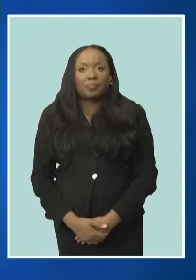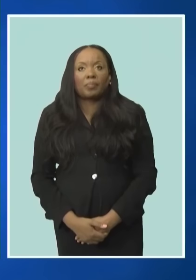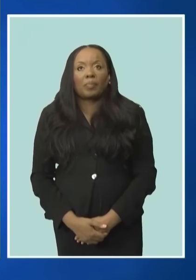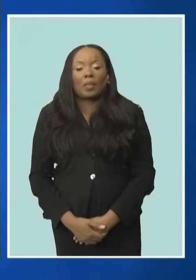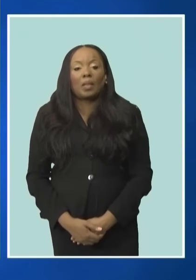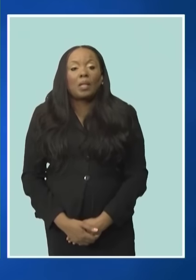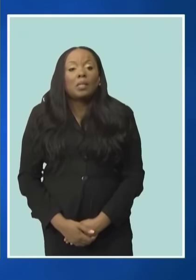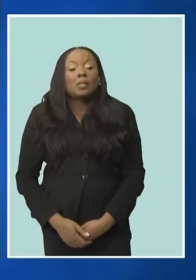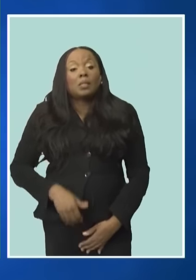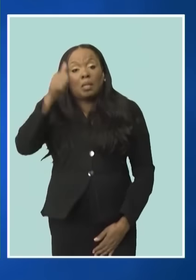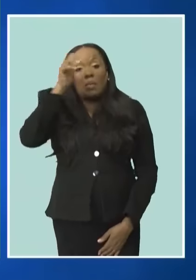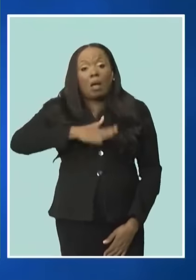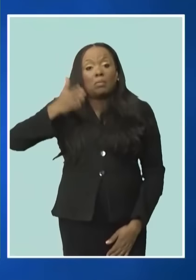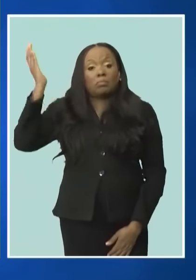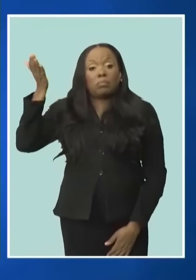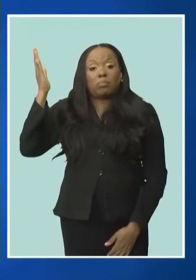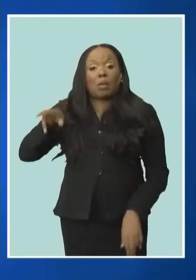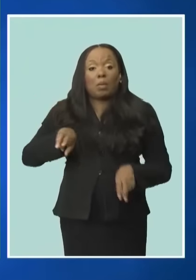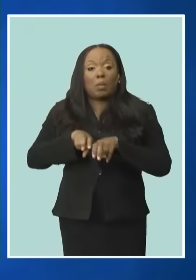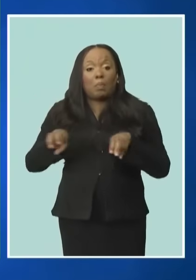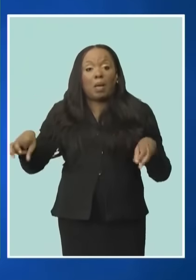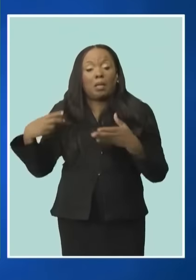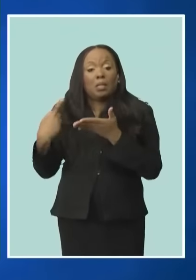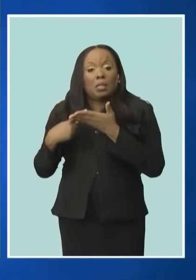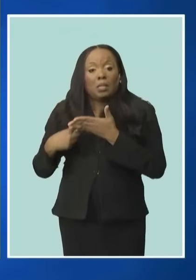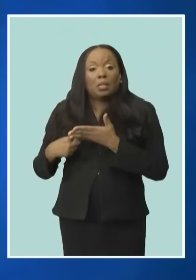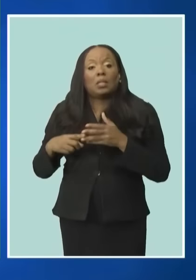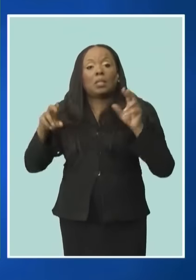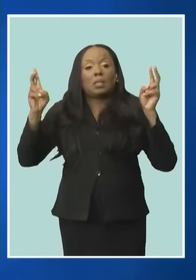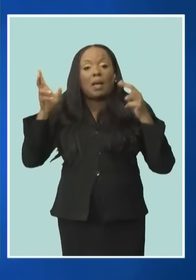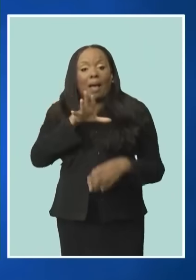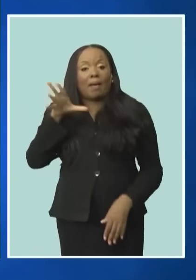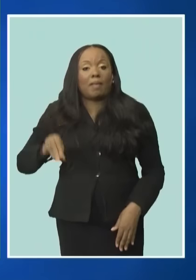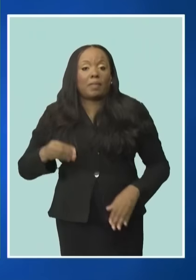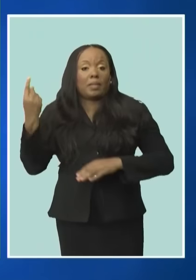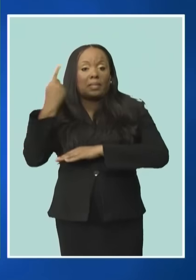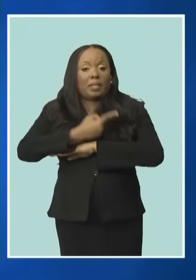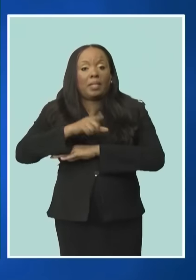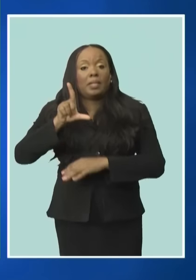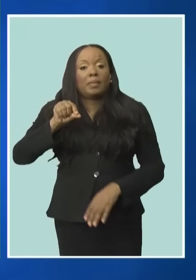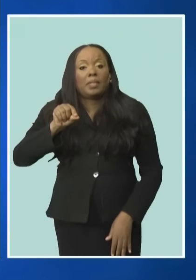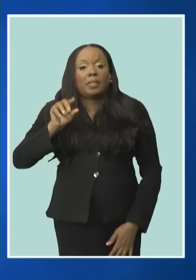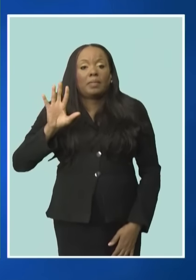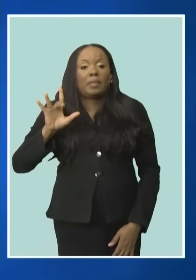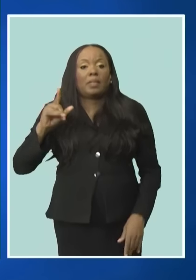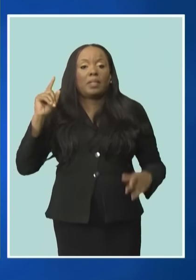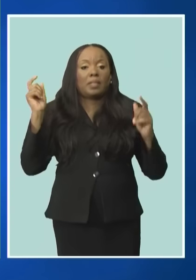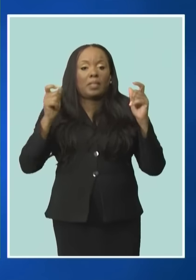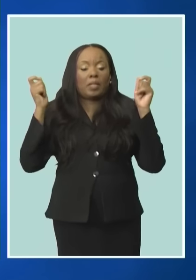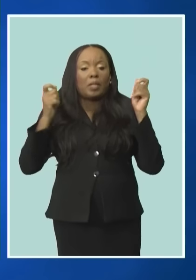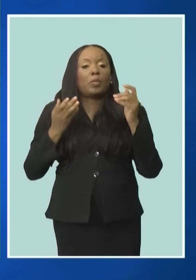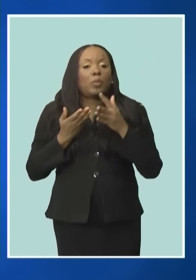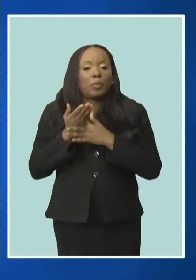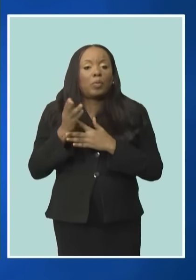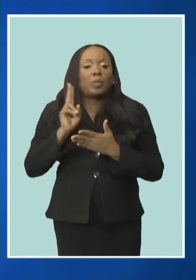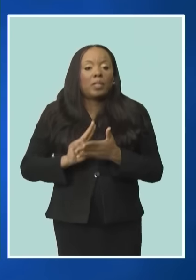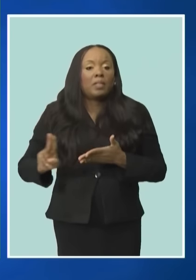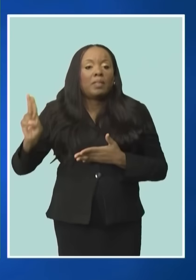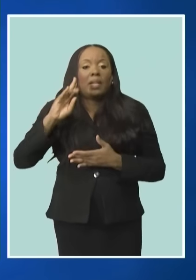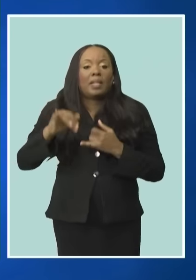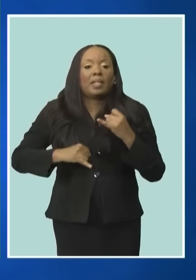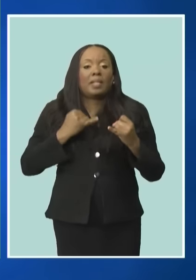MacDonald's remarks came during a panel discussion as part of Africa Day 2025 celebrations hosted by the United States International